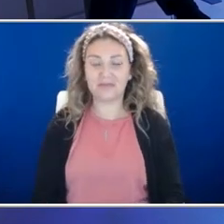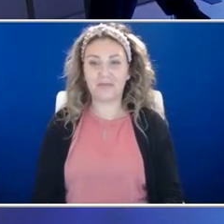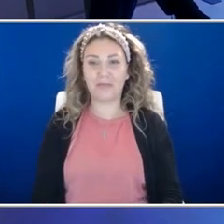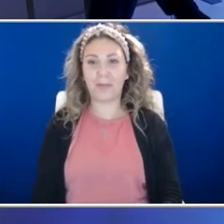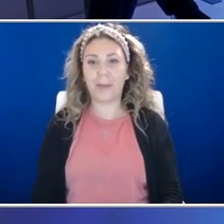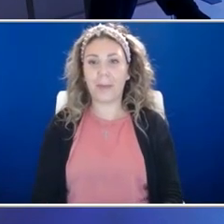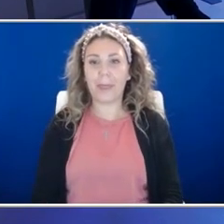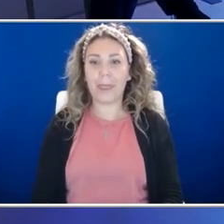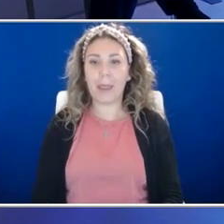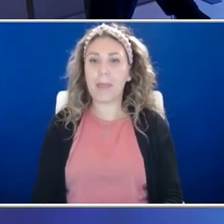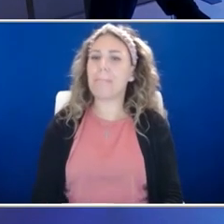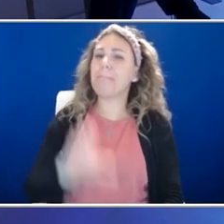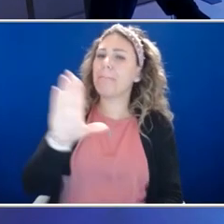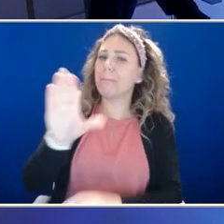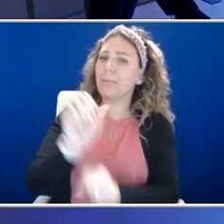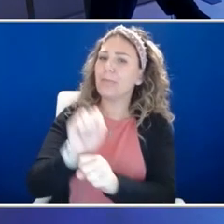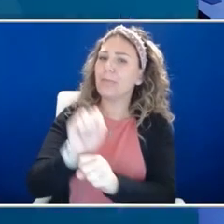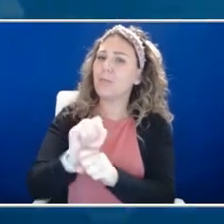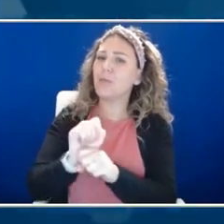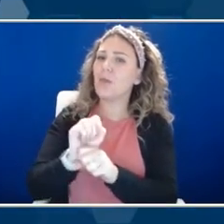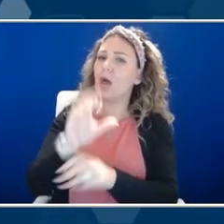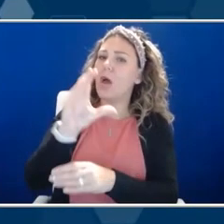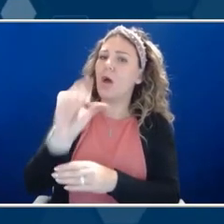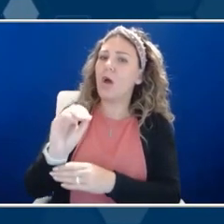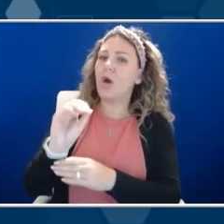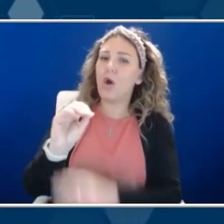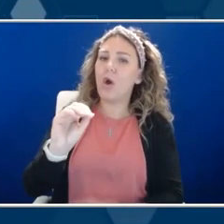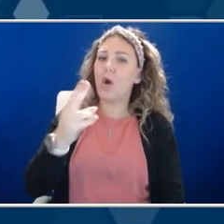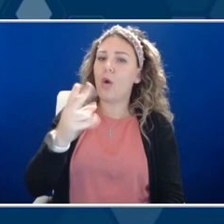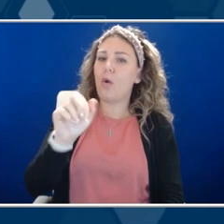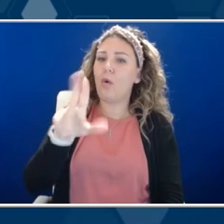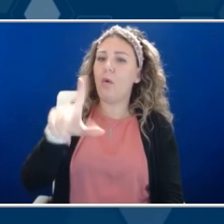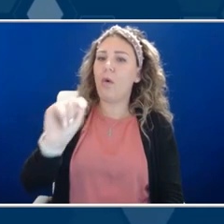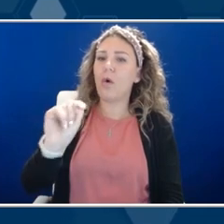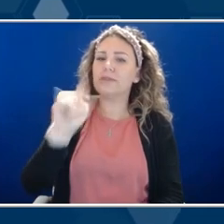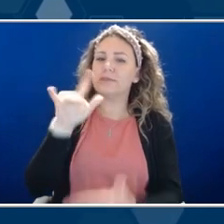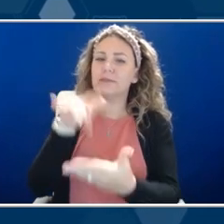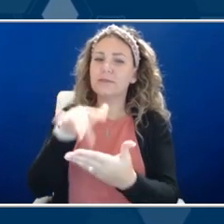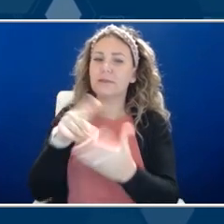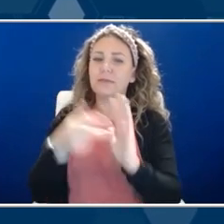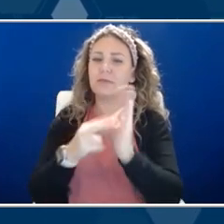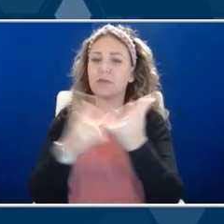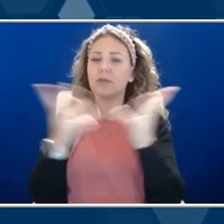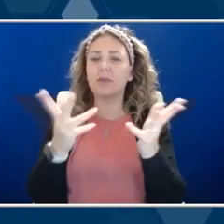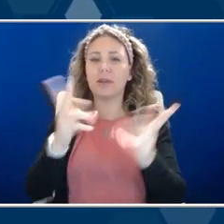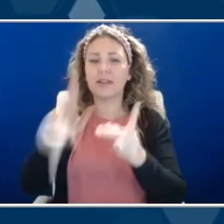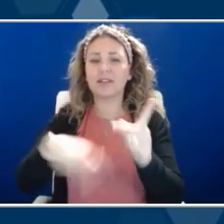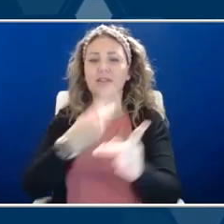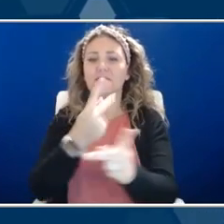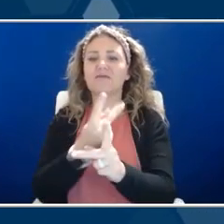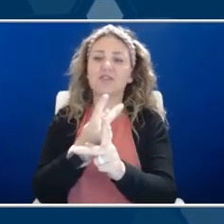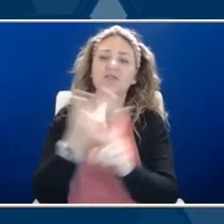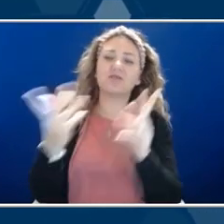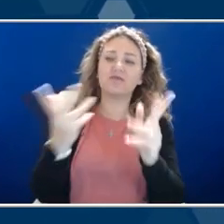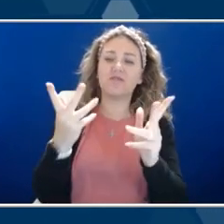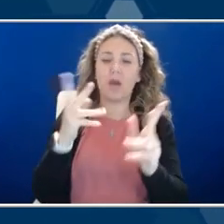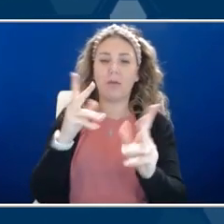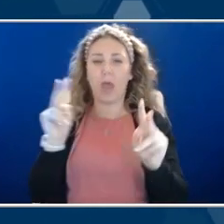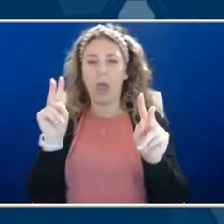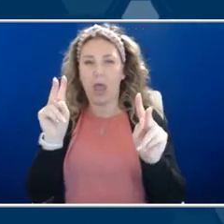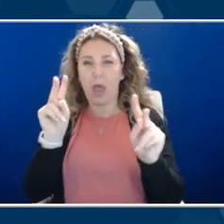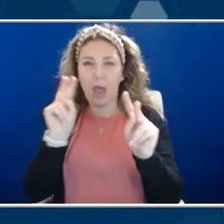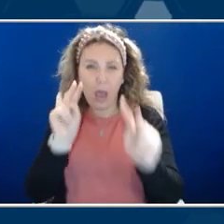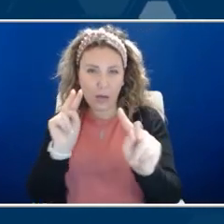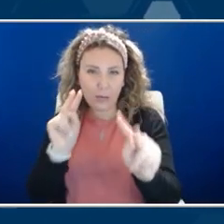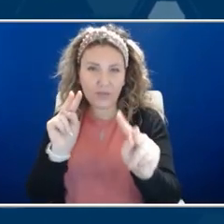work's considered a cohort study. Can you define cohort study? Yeah, so cohort study is a form of a longitudinal observational study where you can